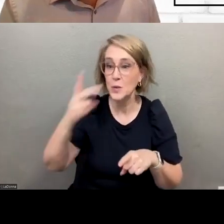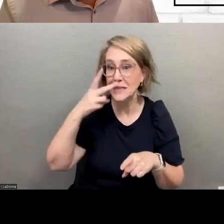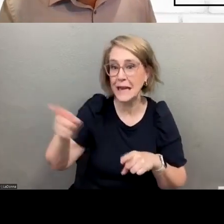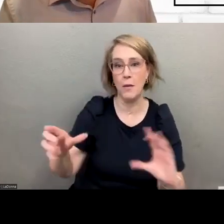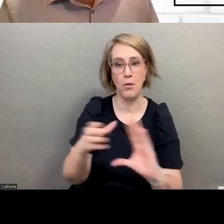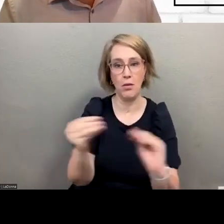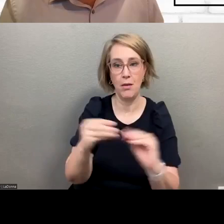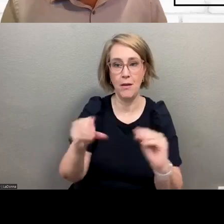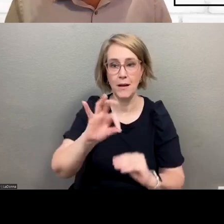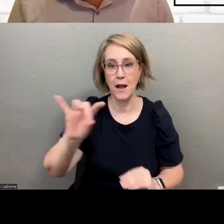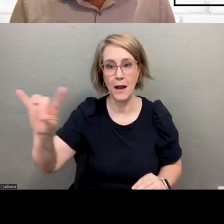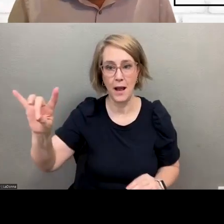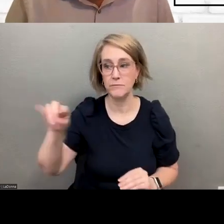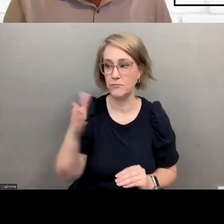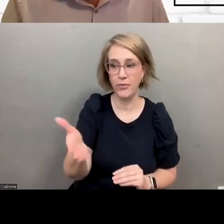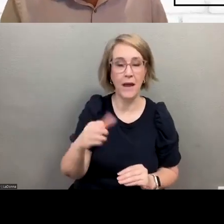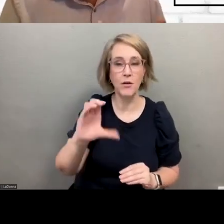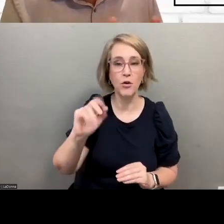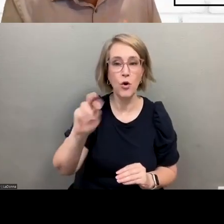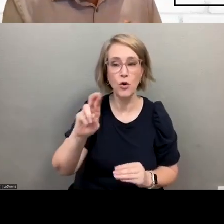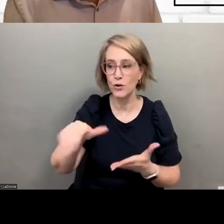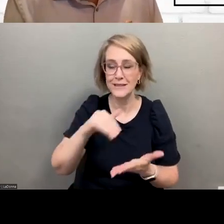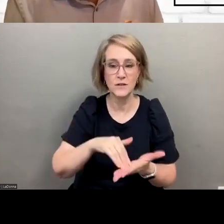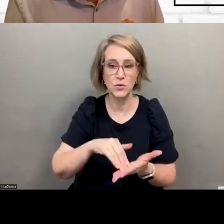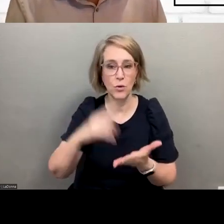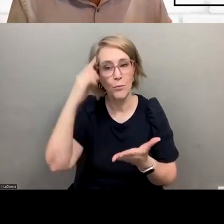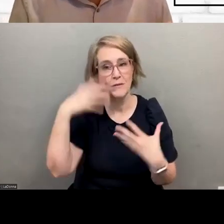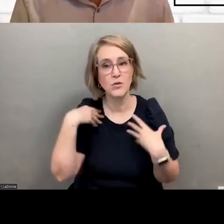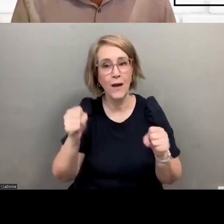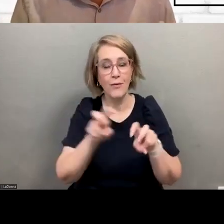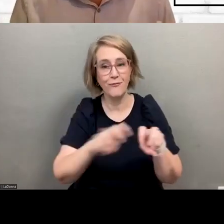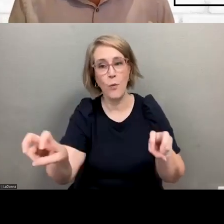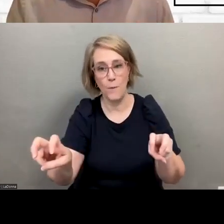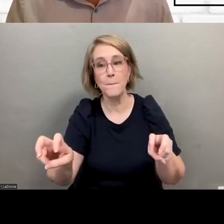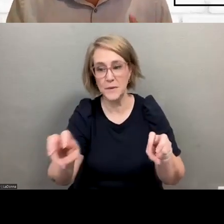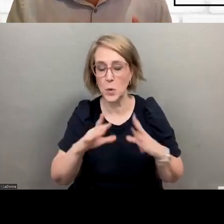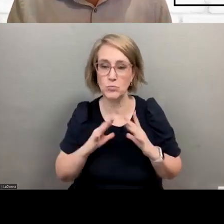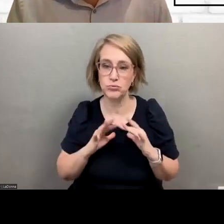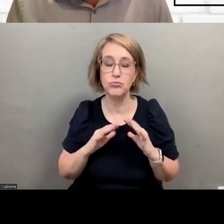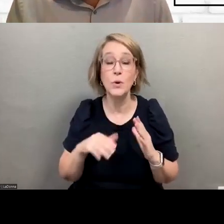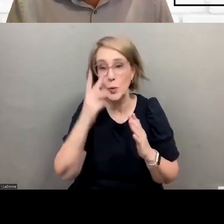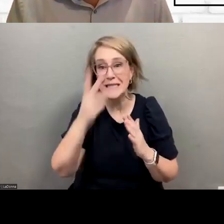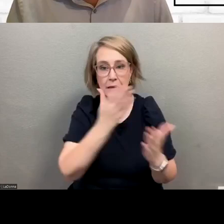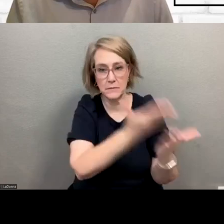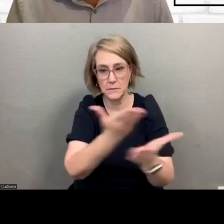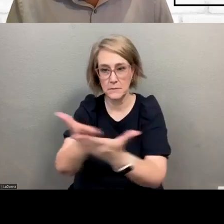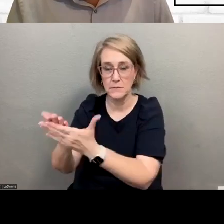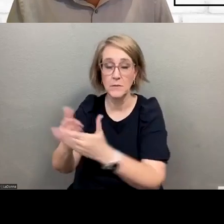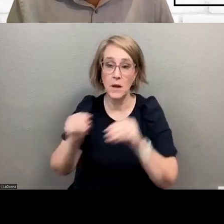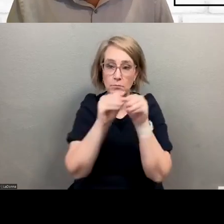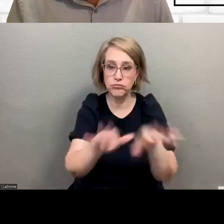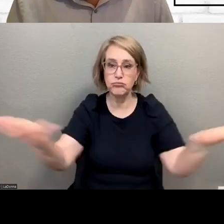to this Carter Center Mental Health Forum. So it's again another evidence of continued spreading of the word